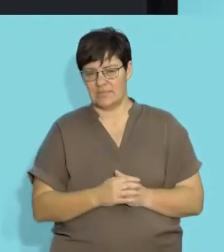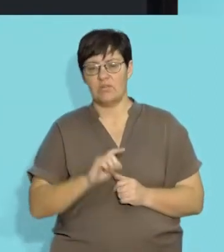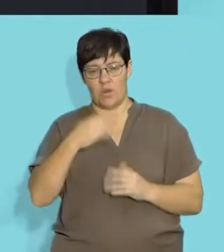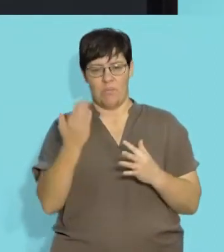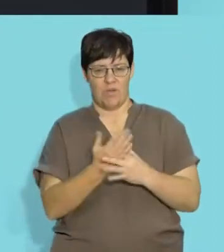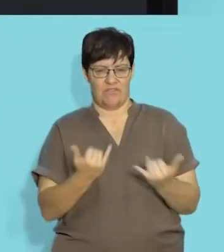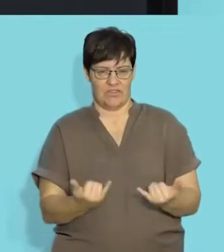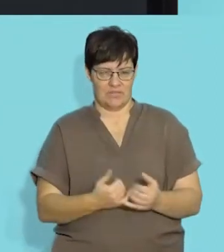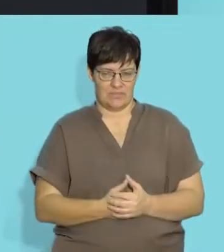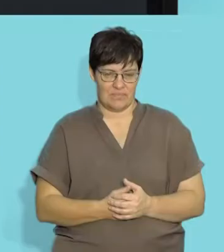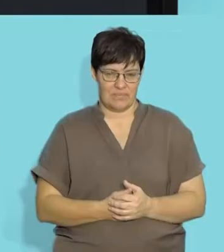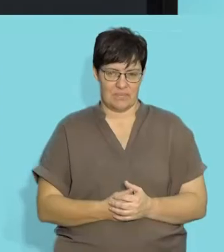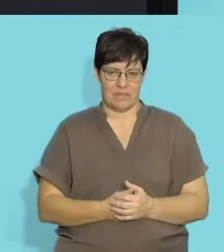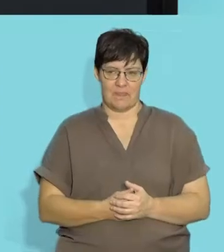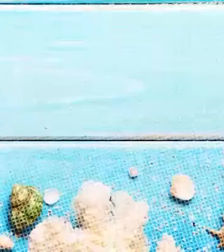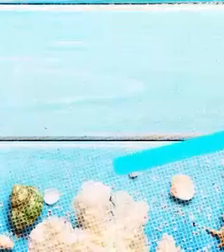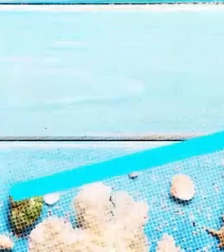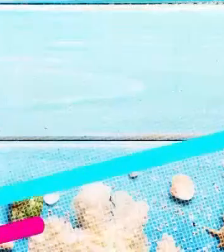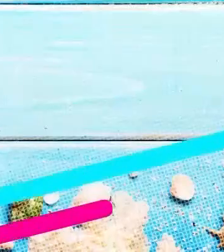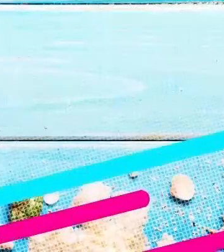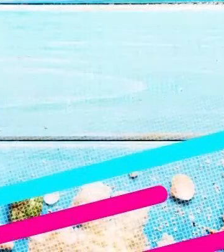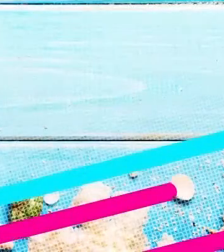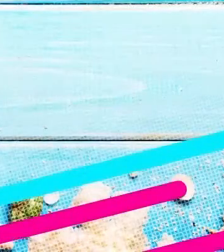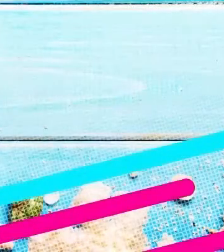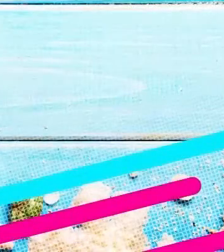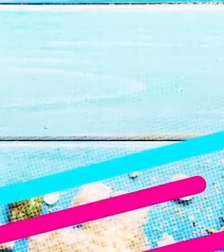further examples. Let's take a short breather.